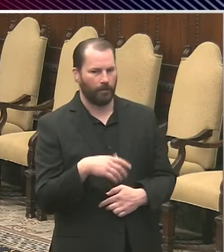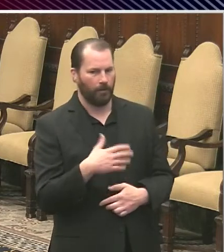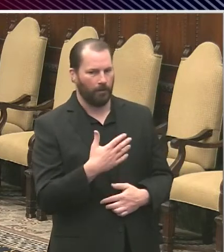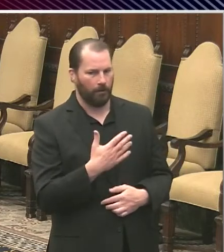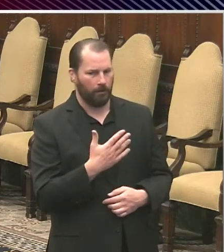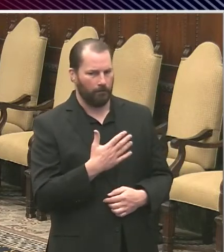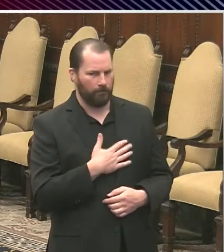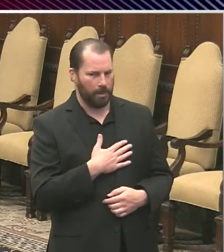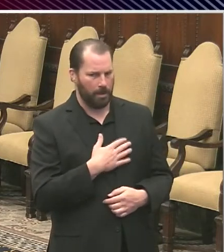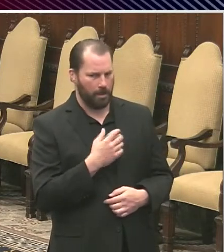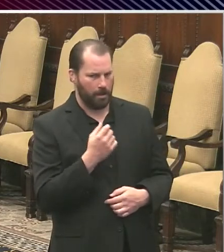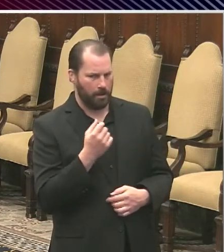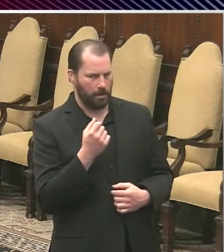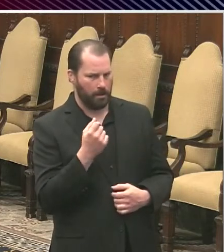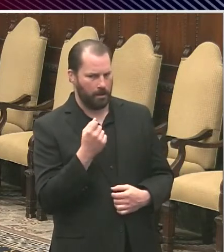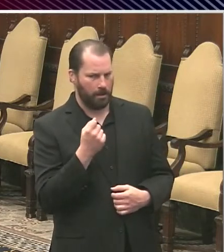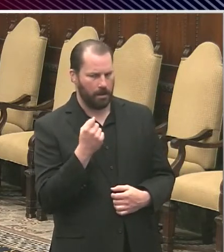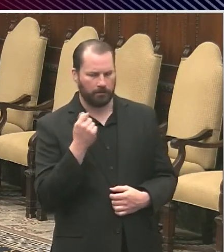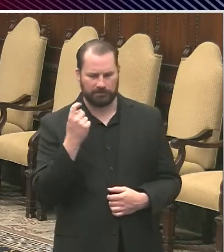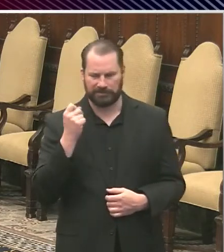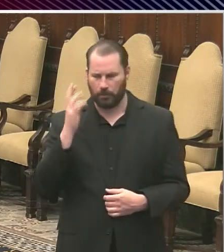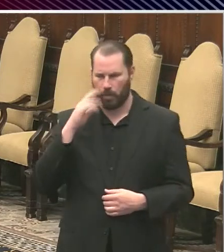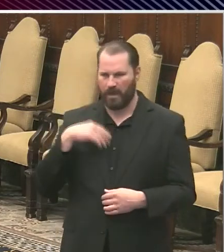today, but we'll keep you posted.